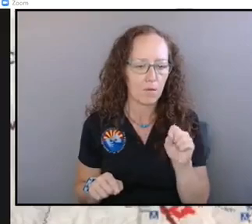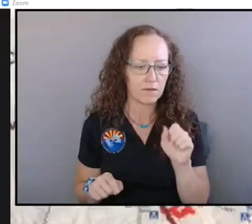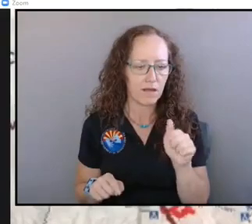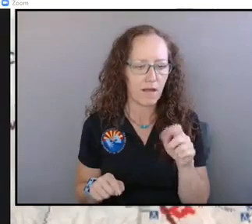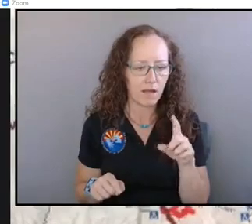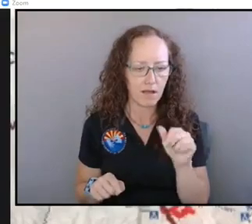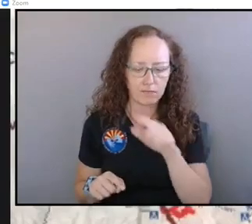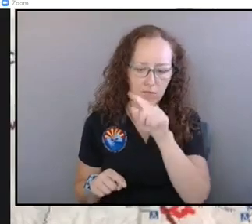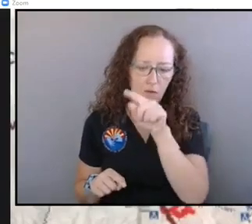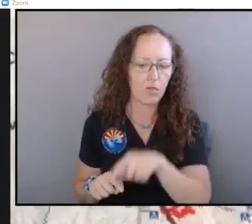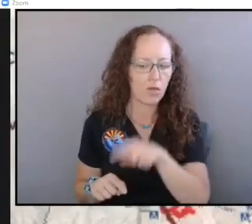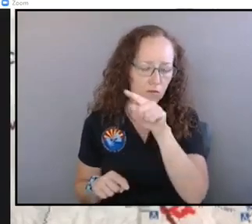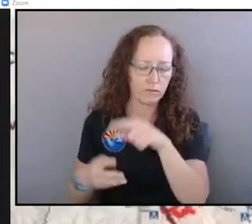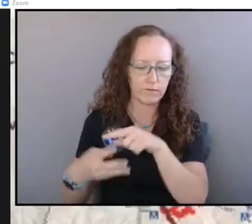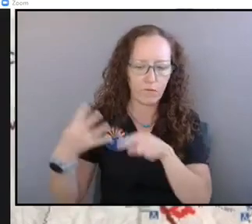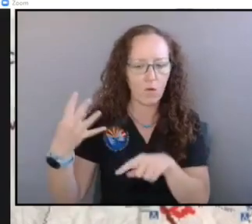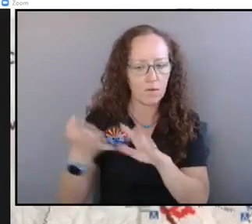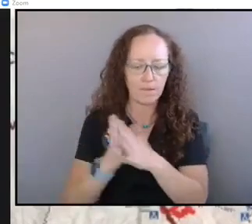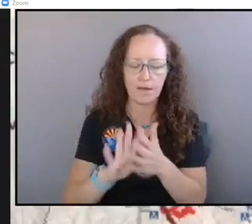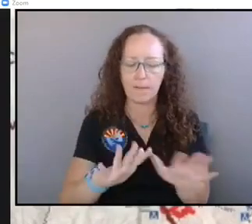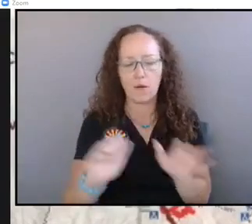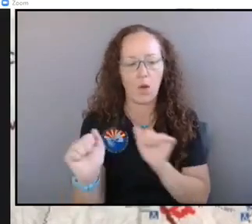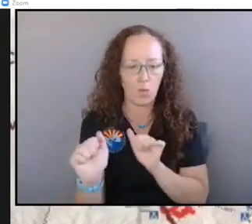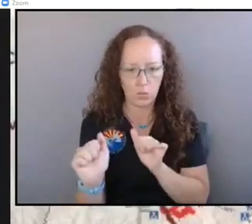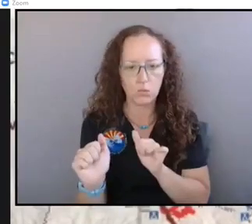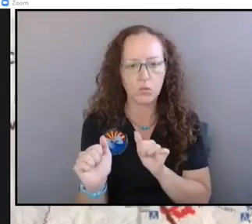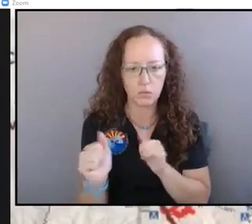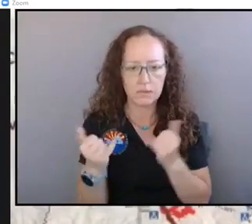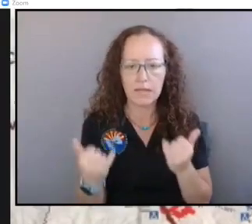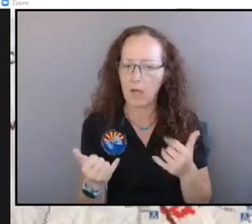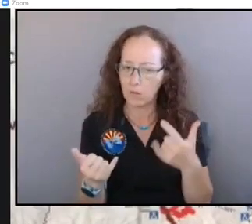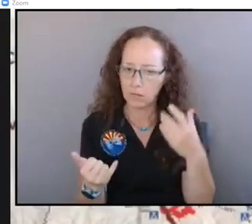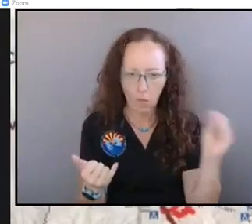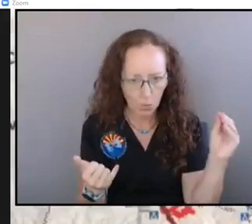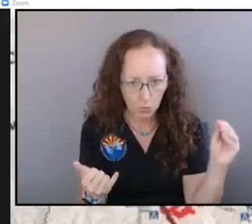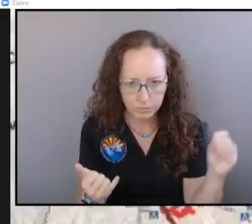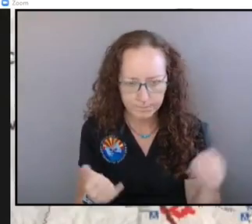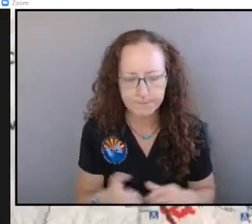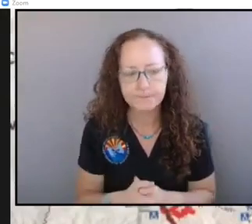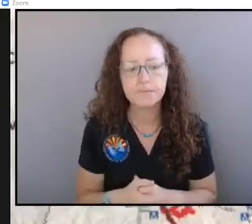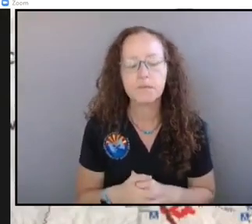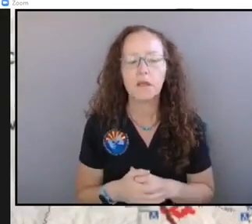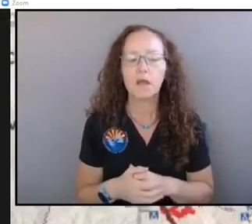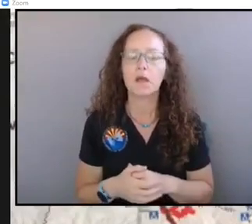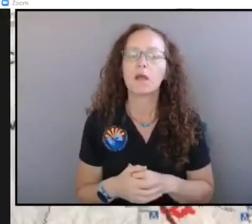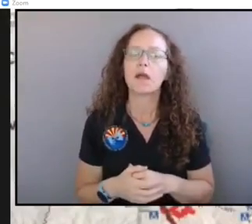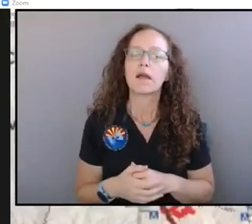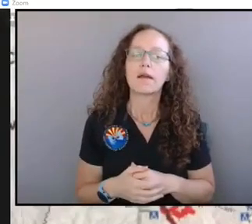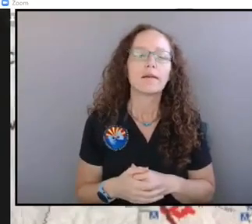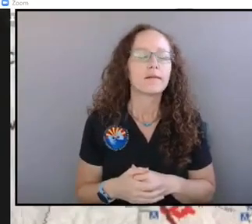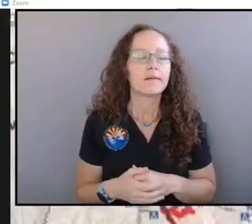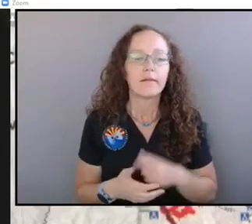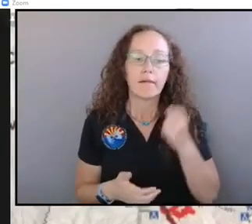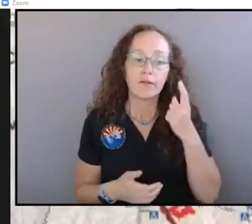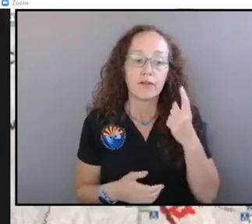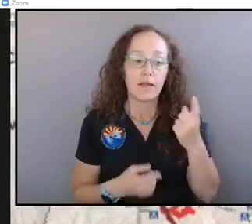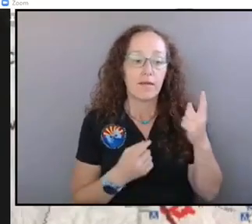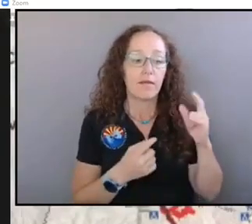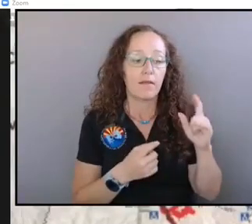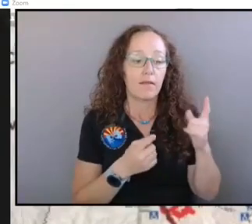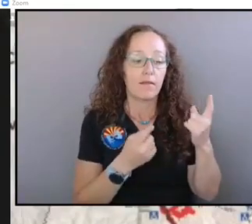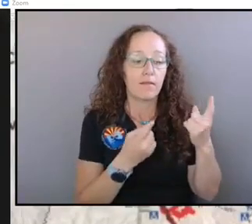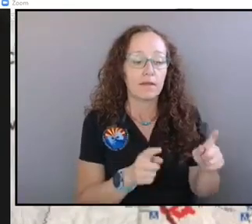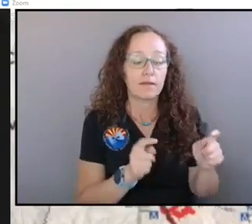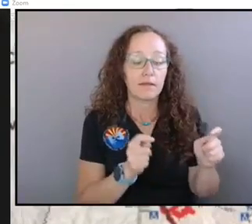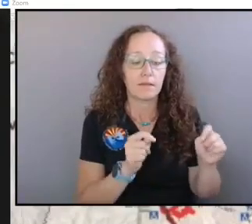As I normally report, there's a lot of interaction between law enforcement and the incident management team and their